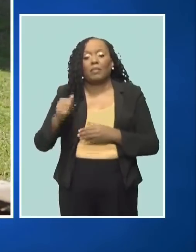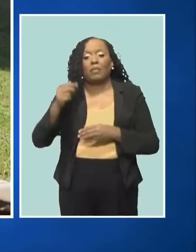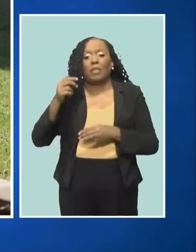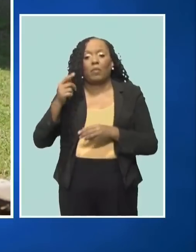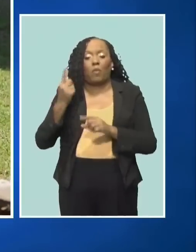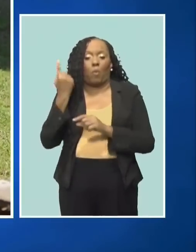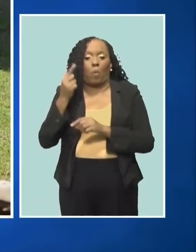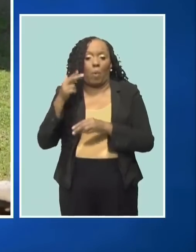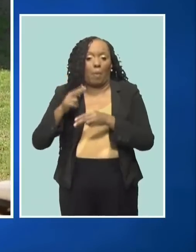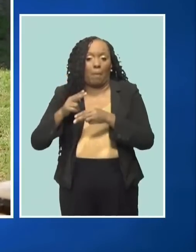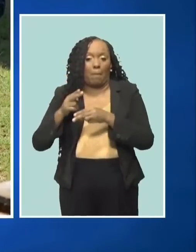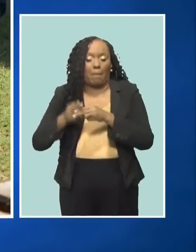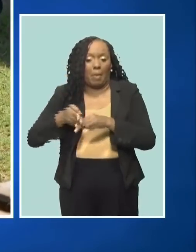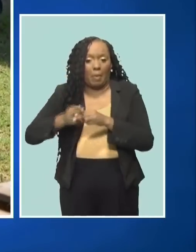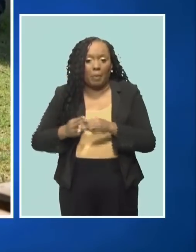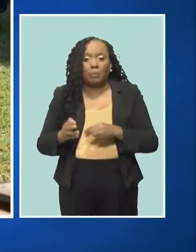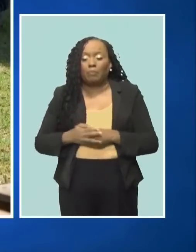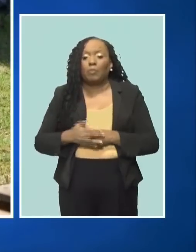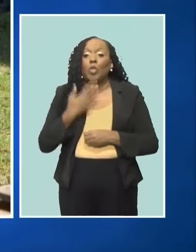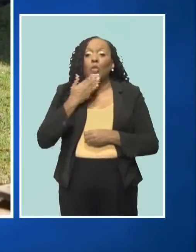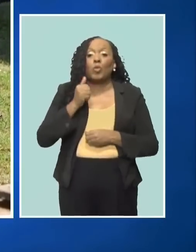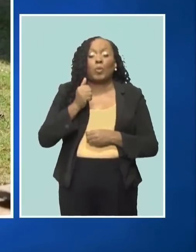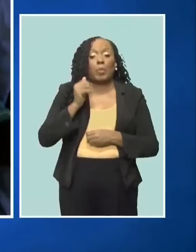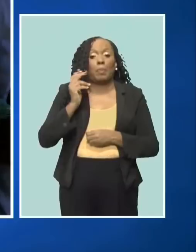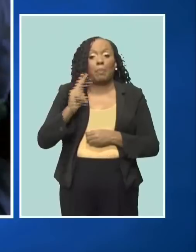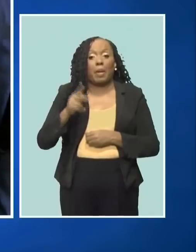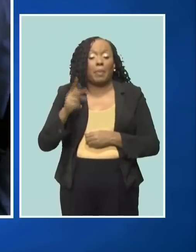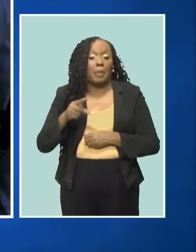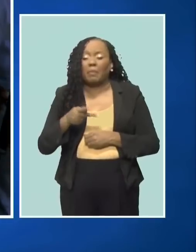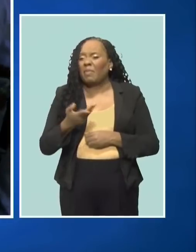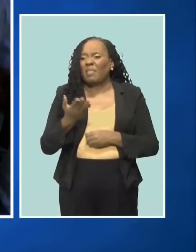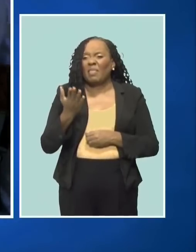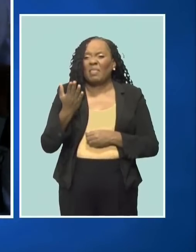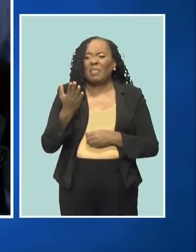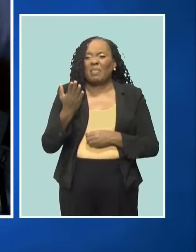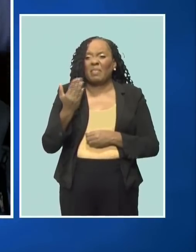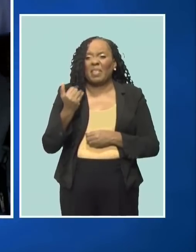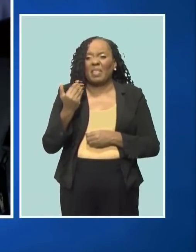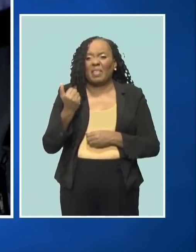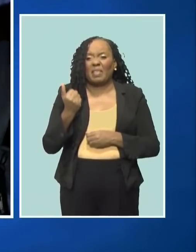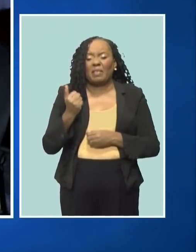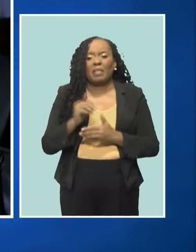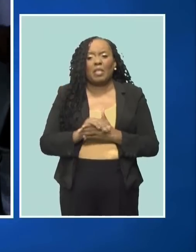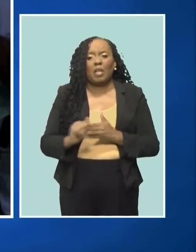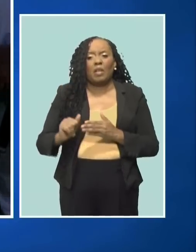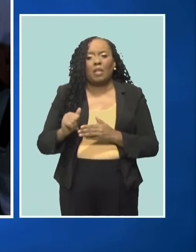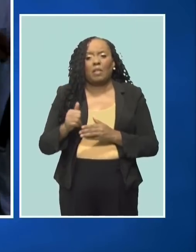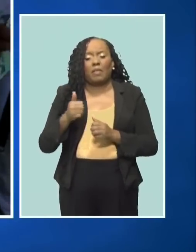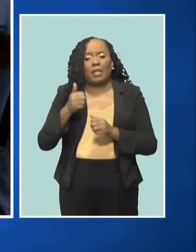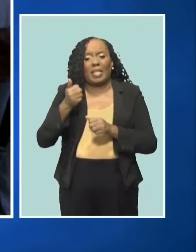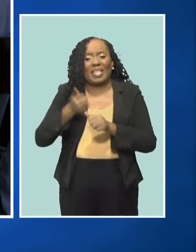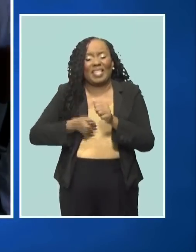pound. So this is not nothing that is new, and this is not nothing that me and Motley make. If you go down in the islands,